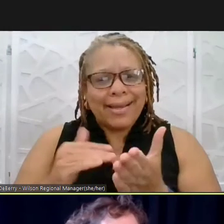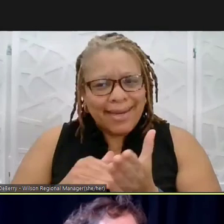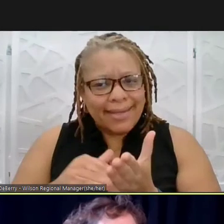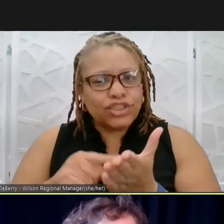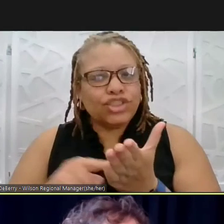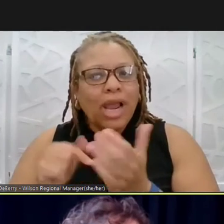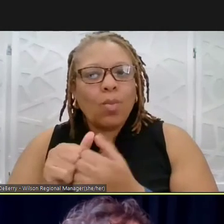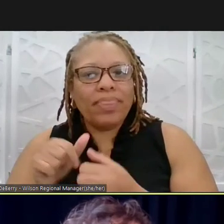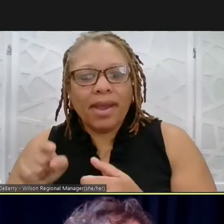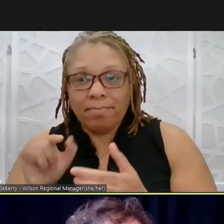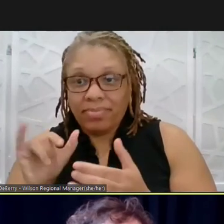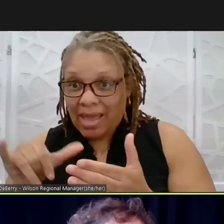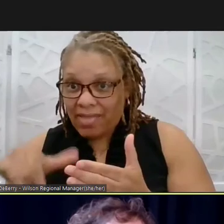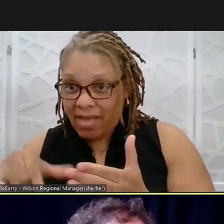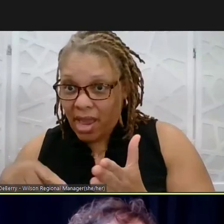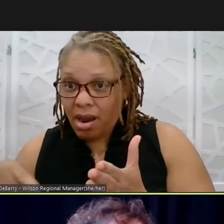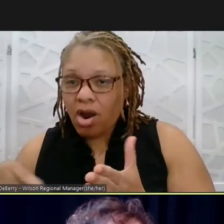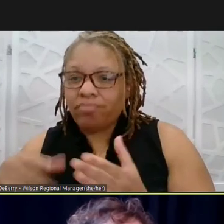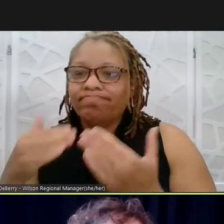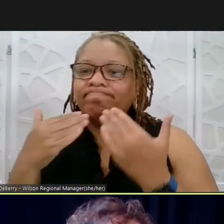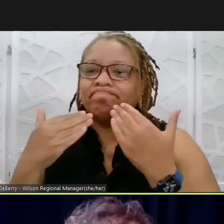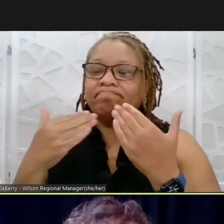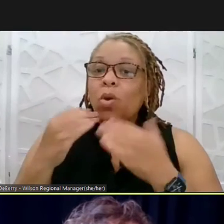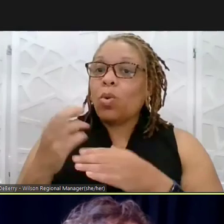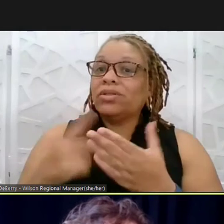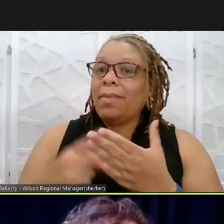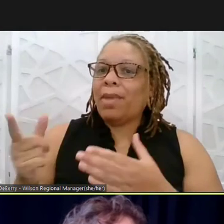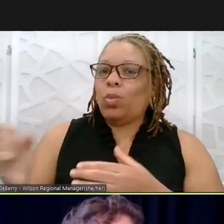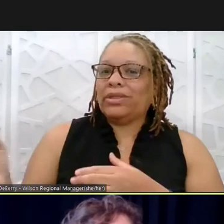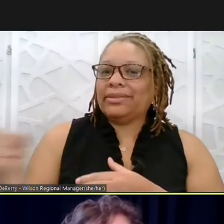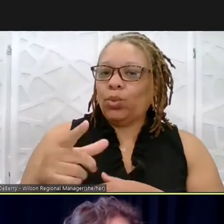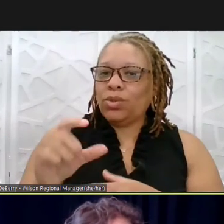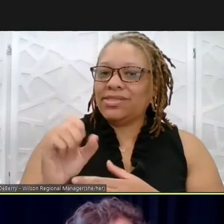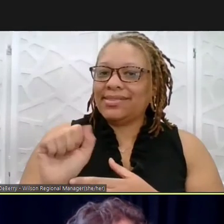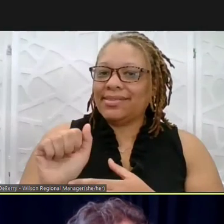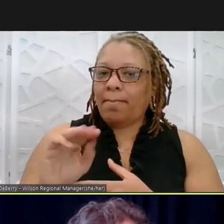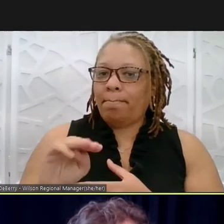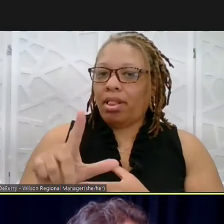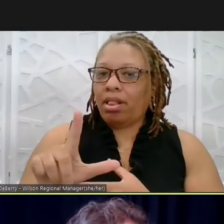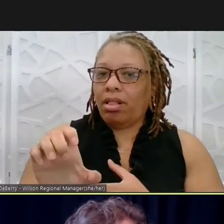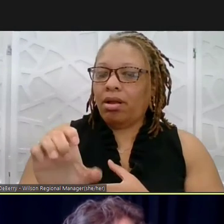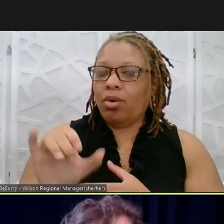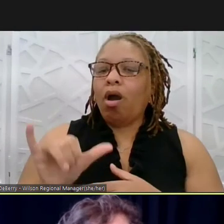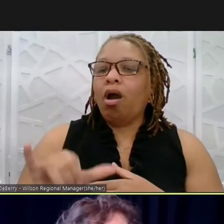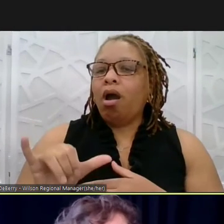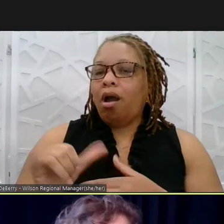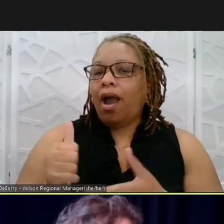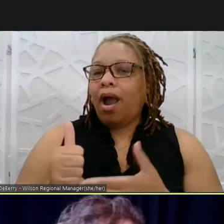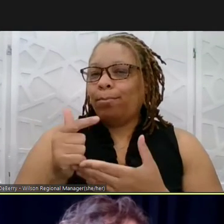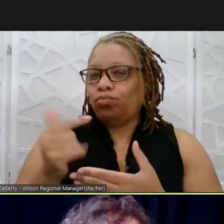people use text on a contrasting background or they might use large print.